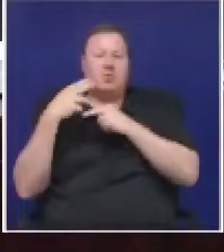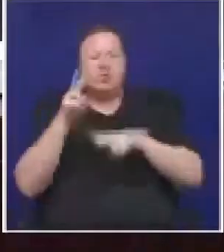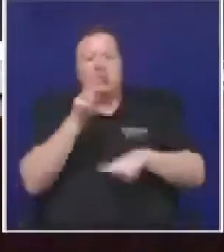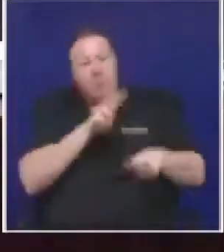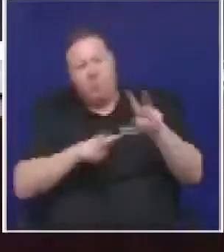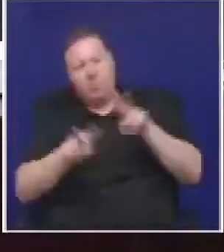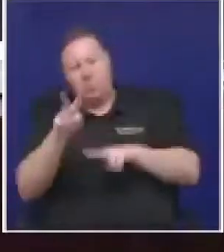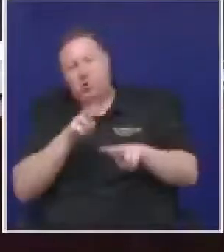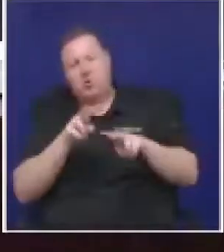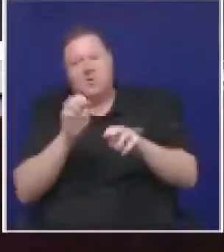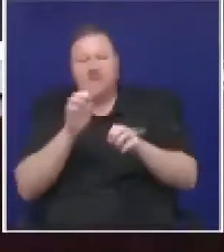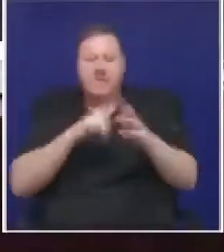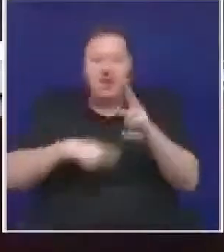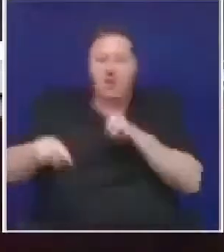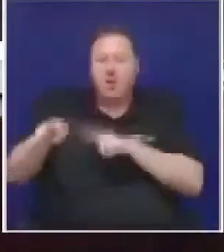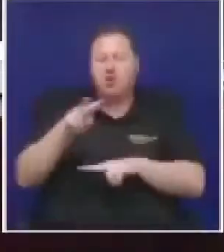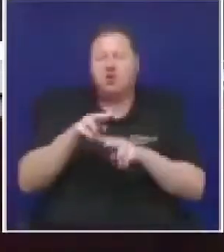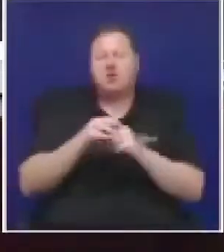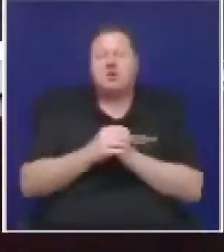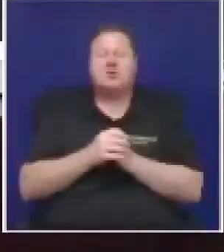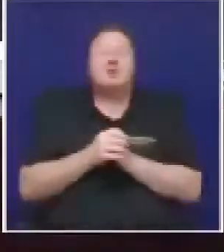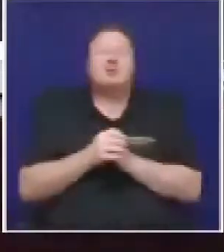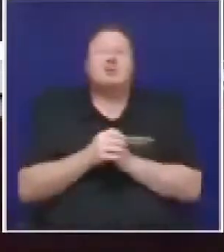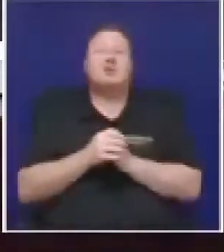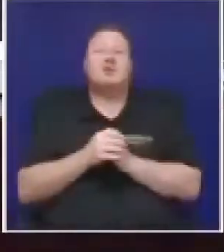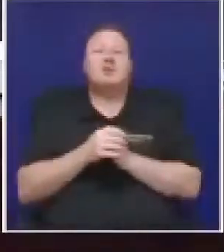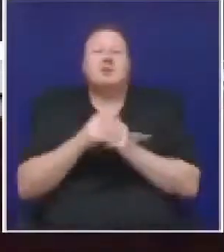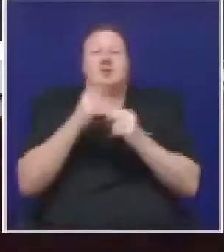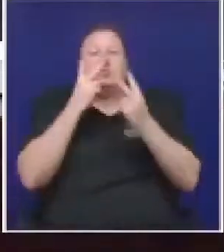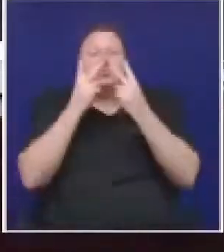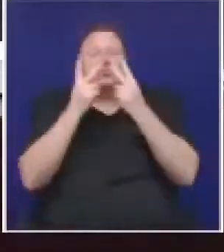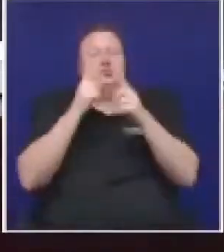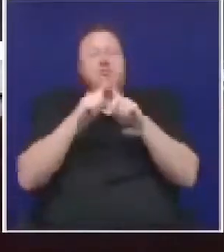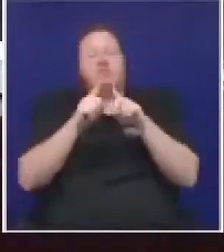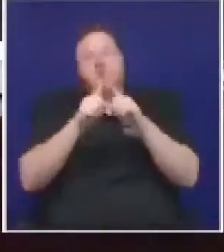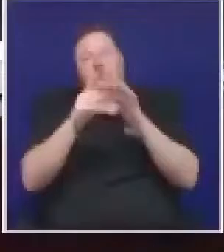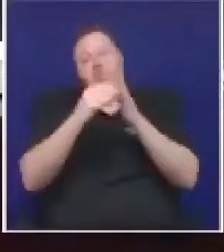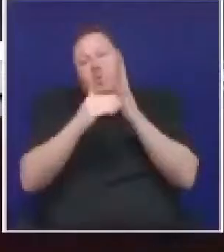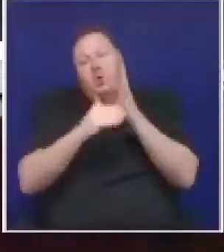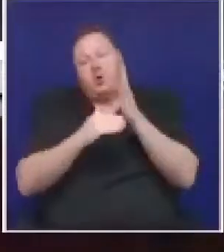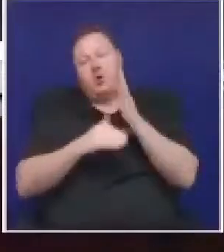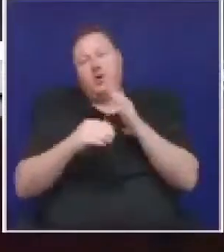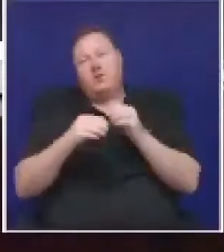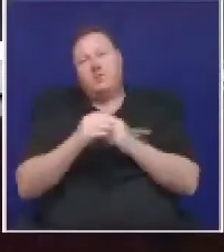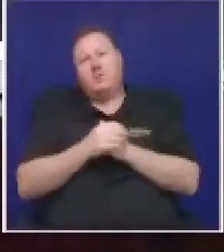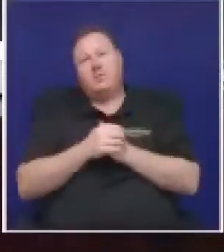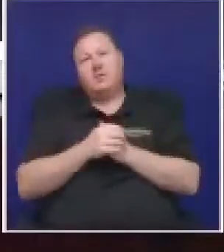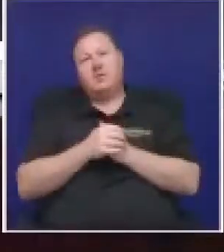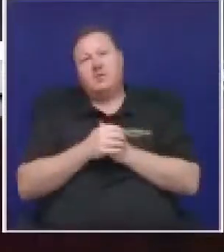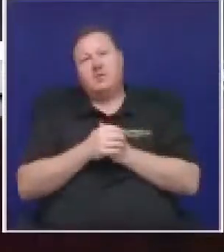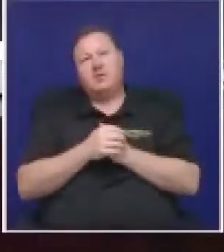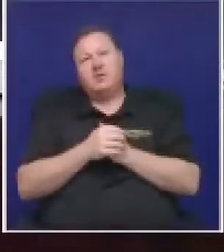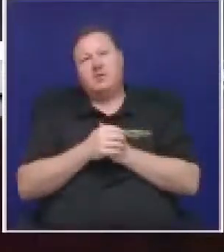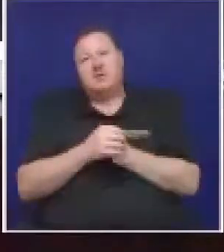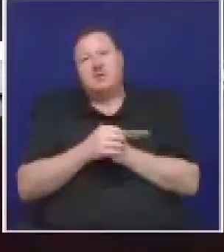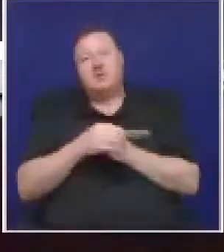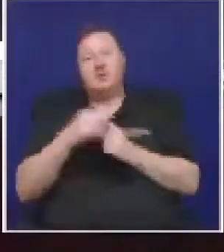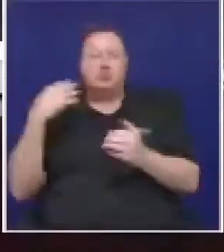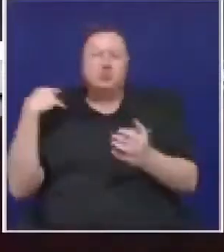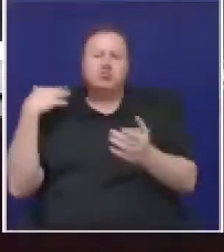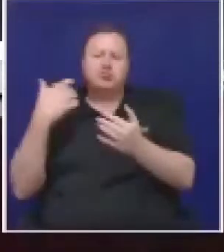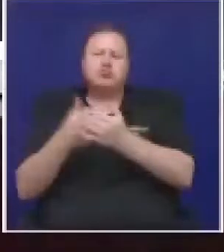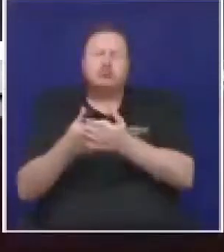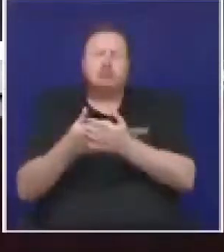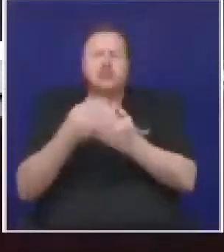monitoring, evaluation. So we look at our programs, we evaluate them. So far, we think this approach